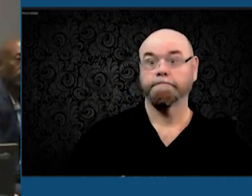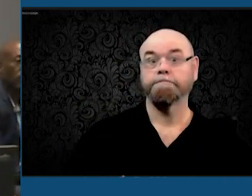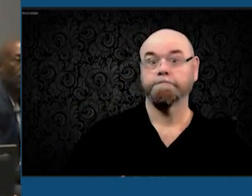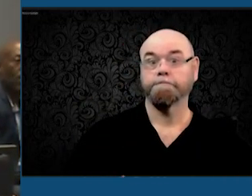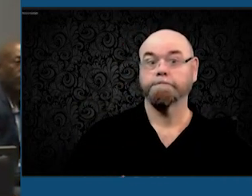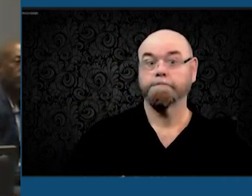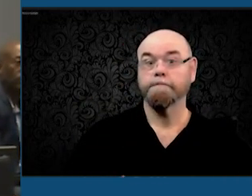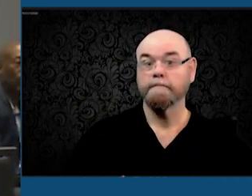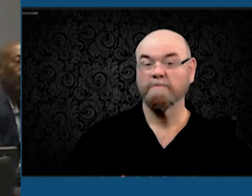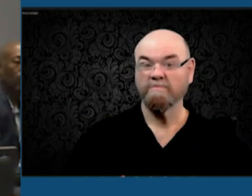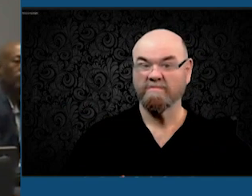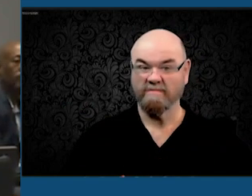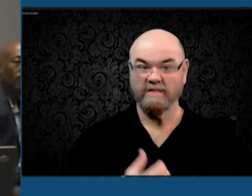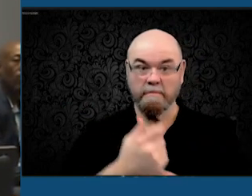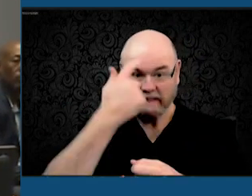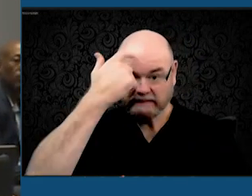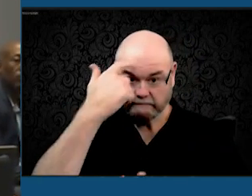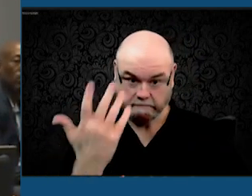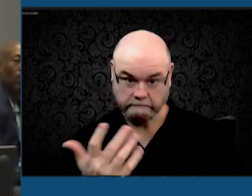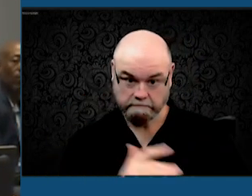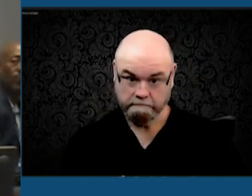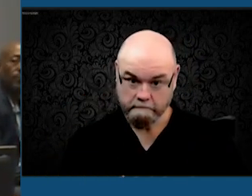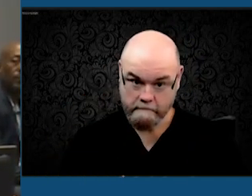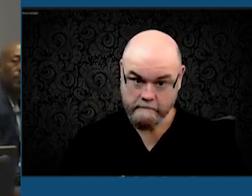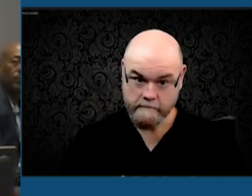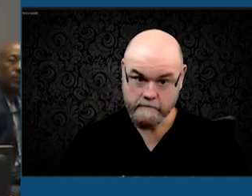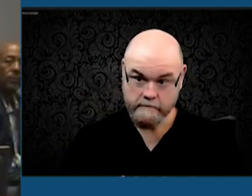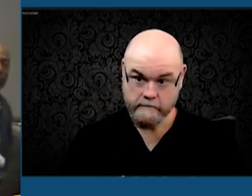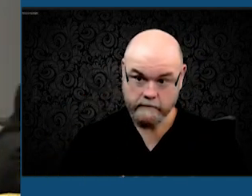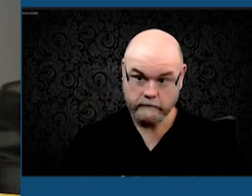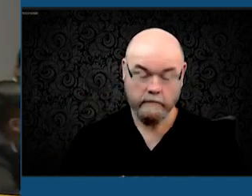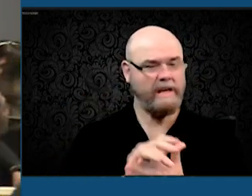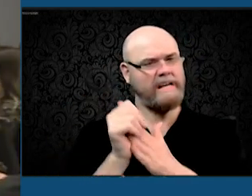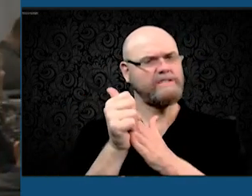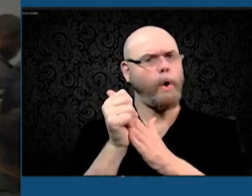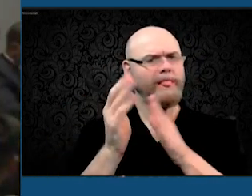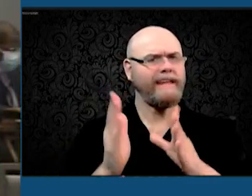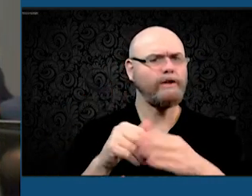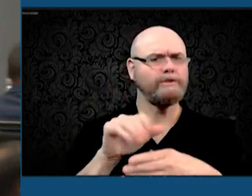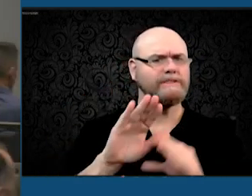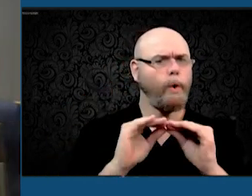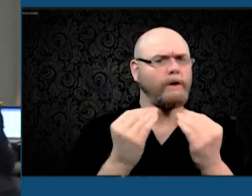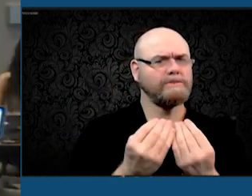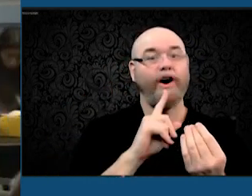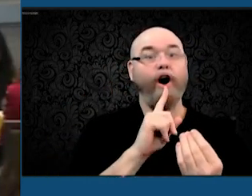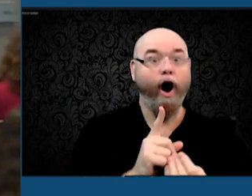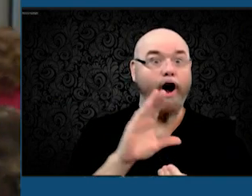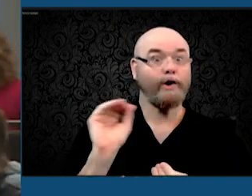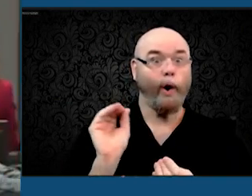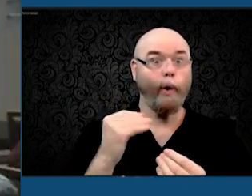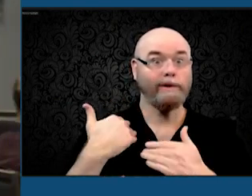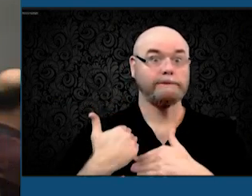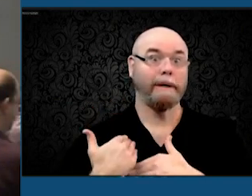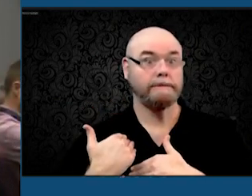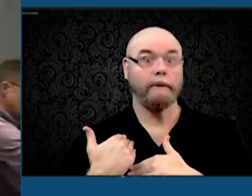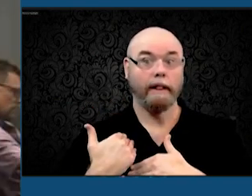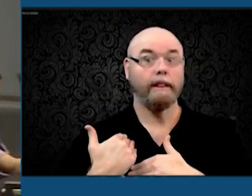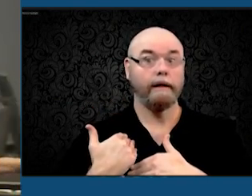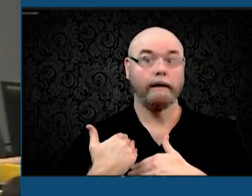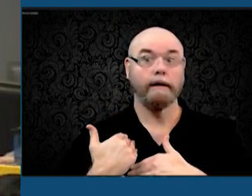Does that resonate with people? That leaders of organizations are co-responsible for how people feel in those